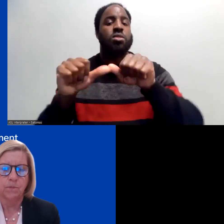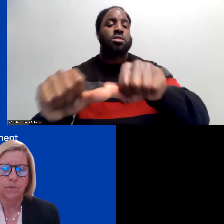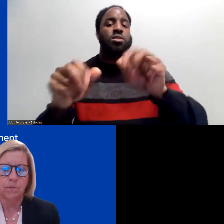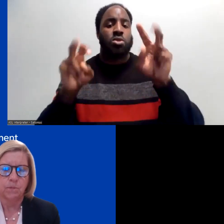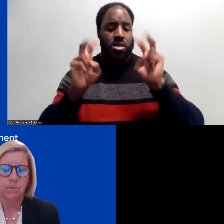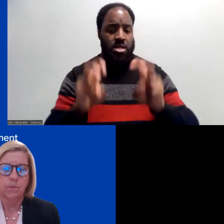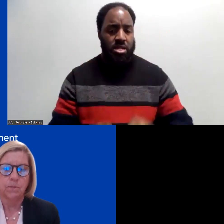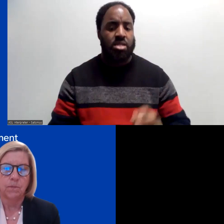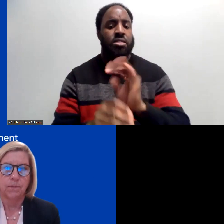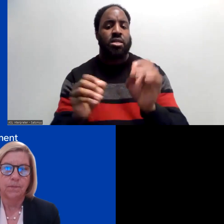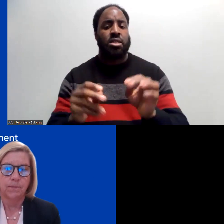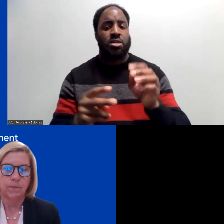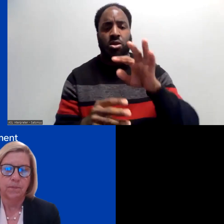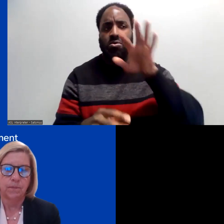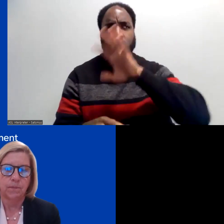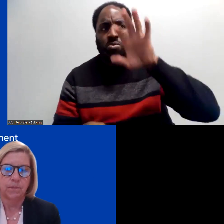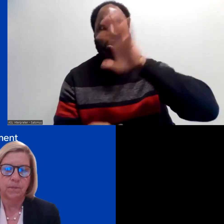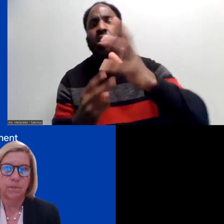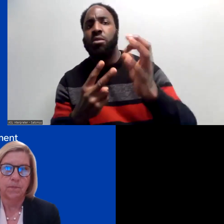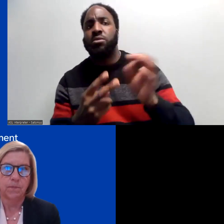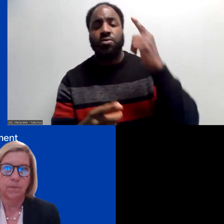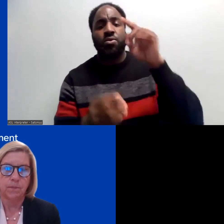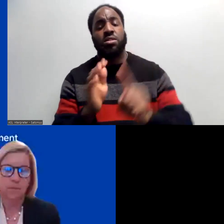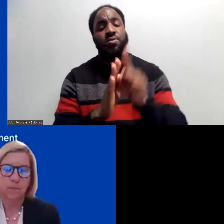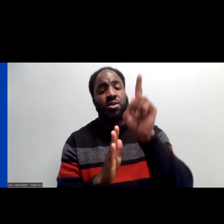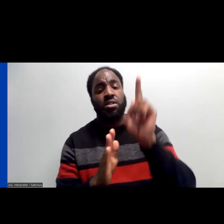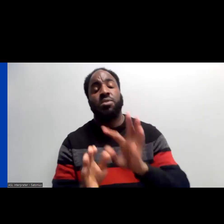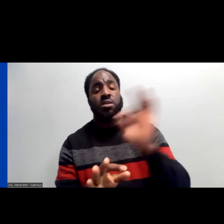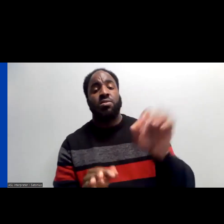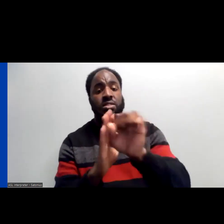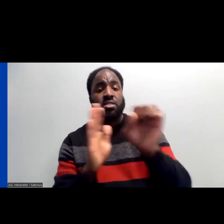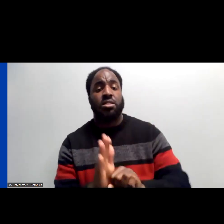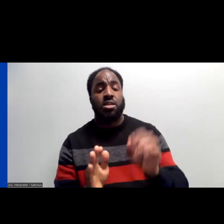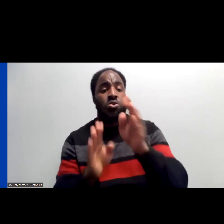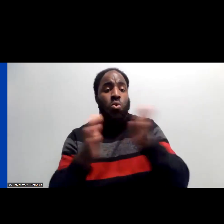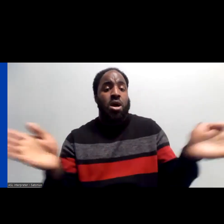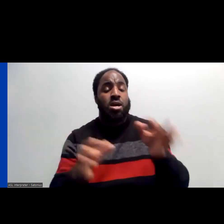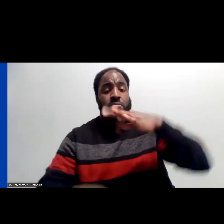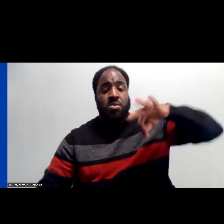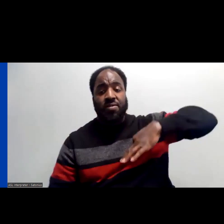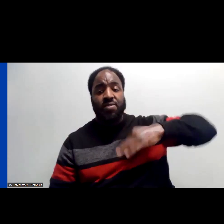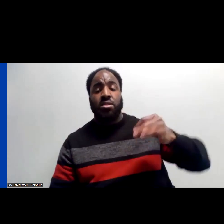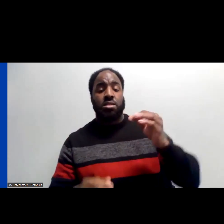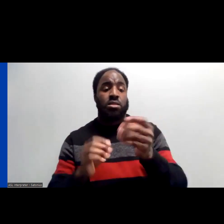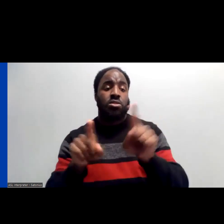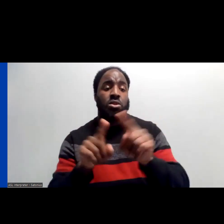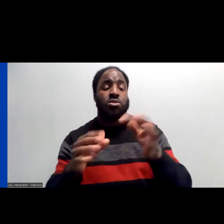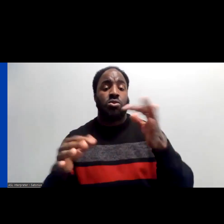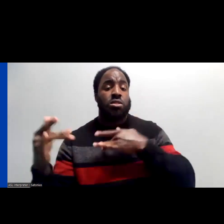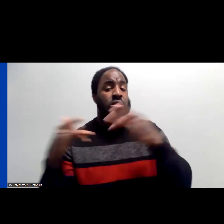analyzing and exploring options for the development of a statewide LTSS benefit. There's a lot of